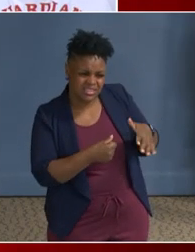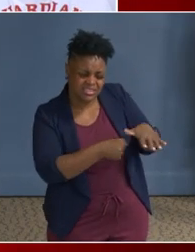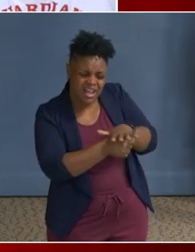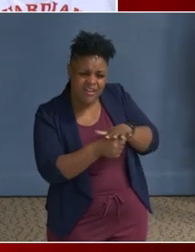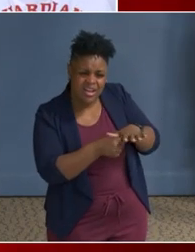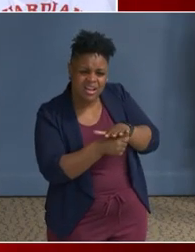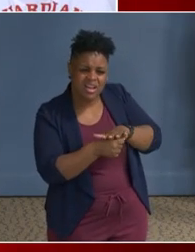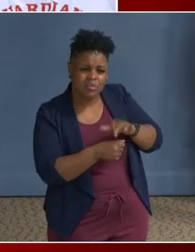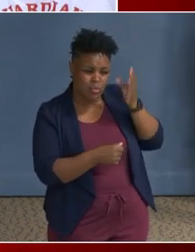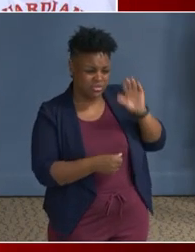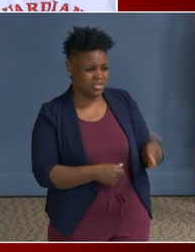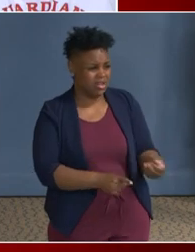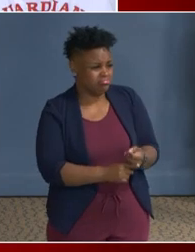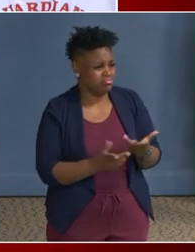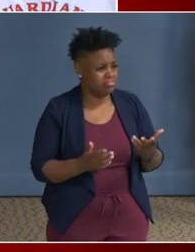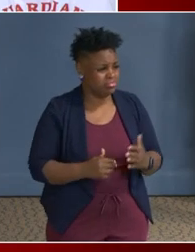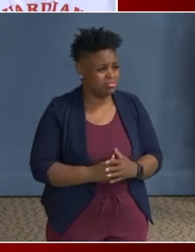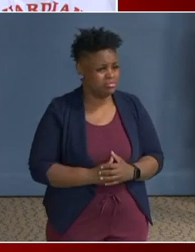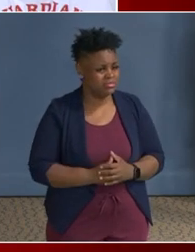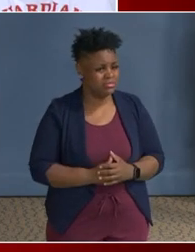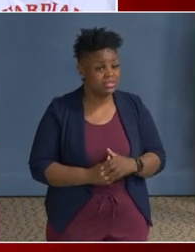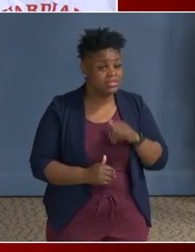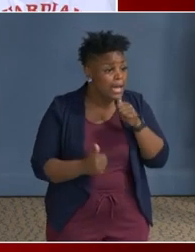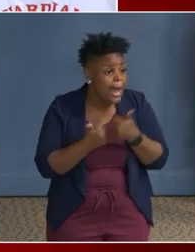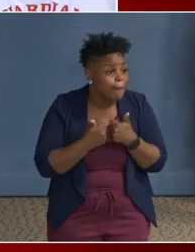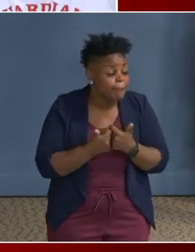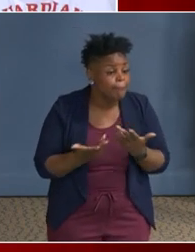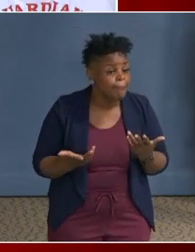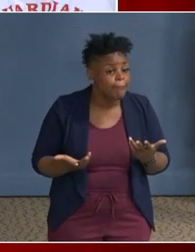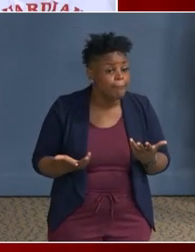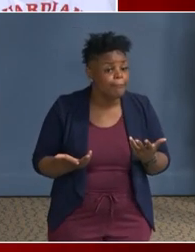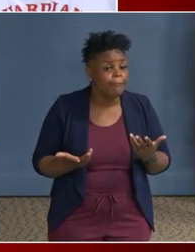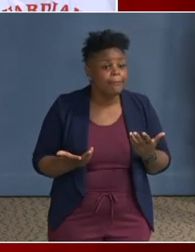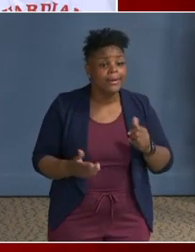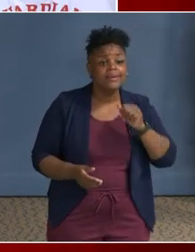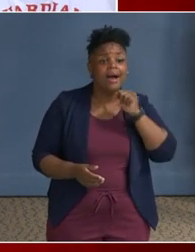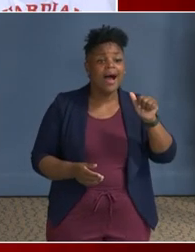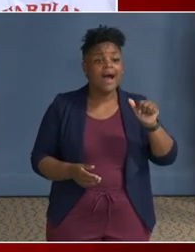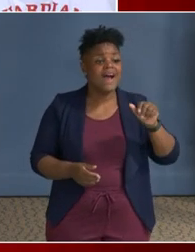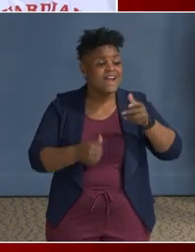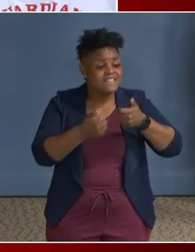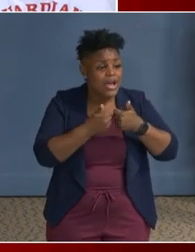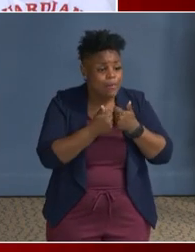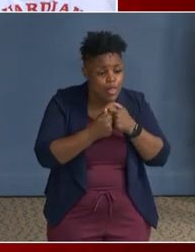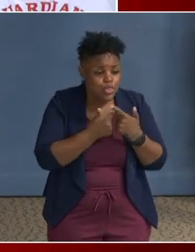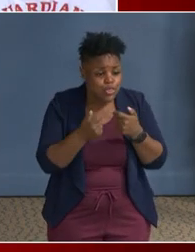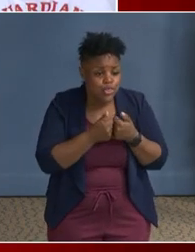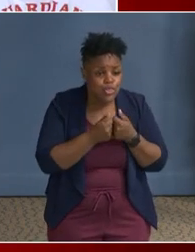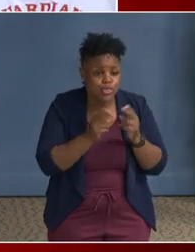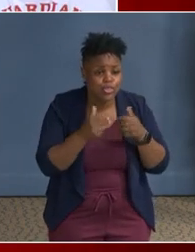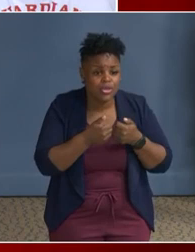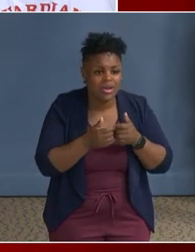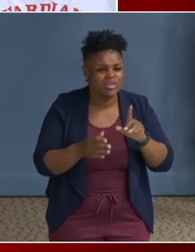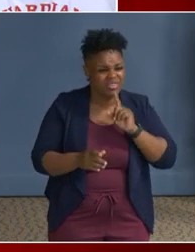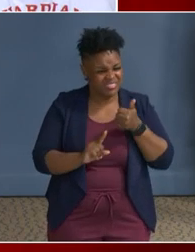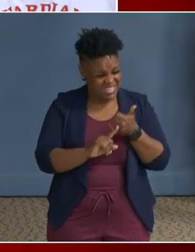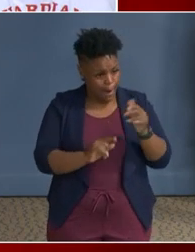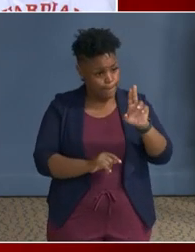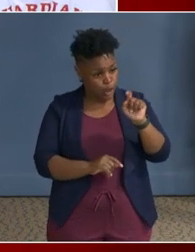dead. It's not a game, it's not a video, it's not coming back, it's real bullets kill